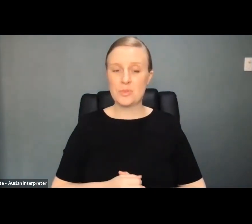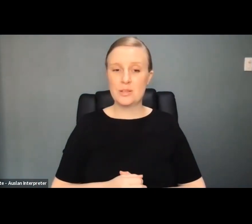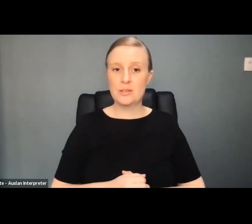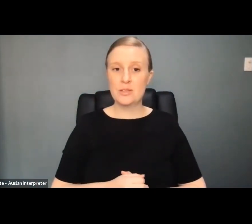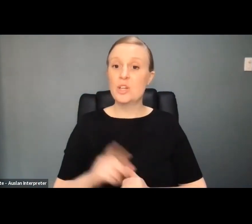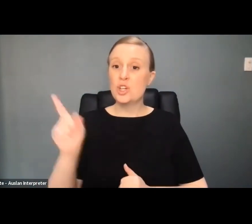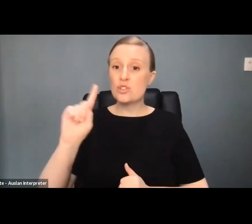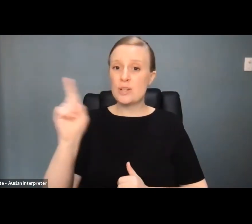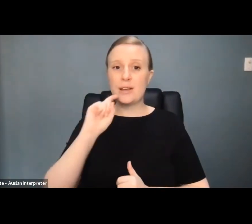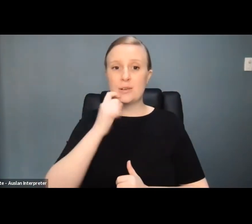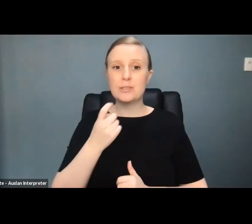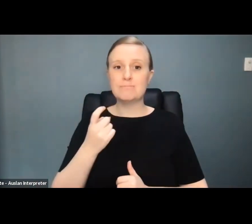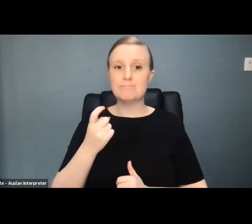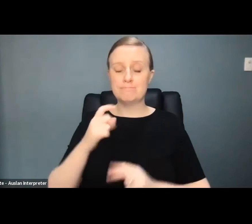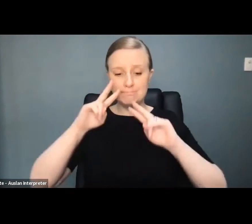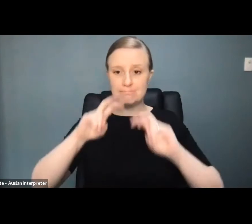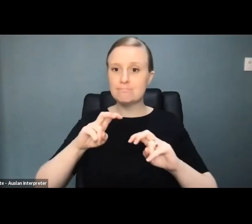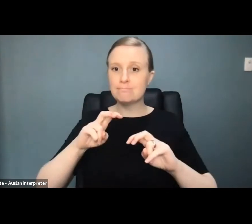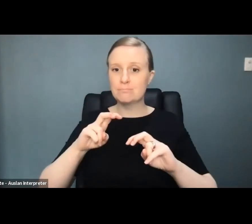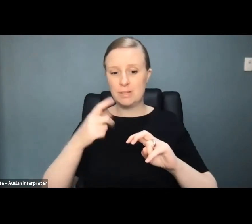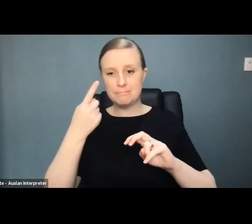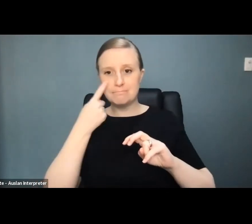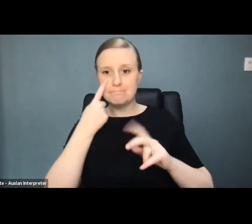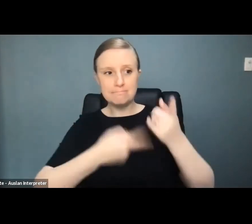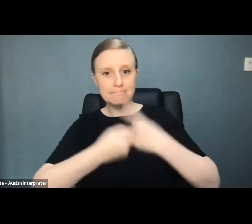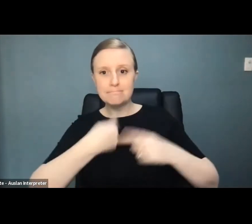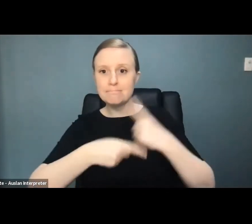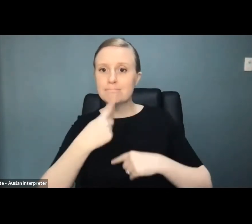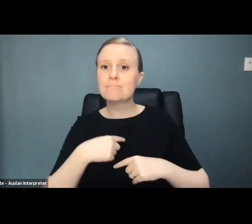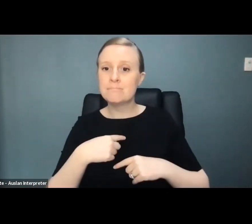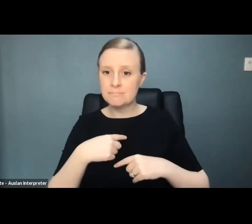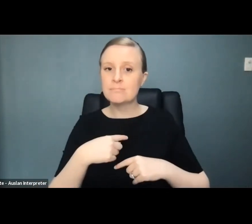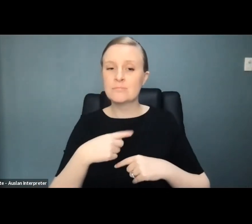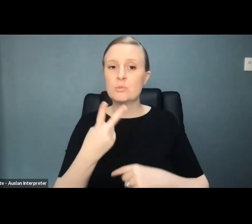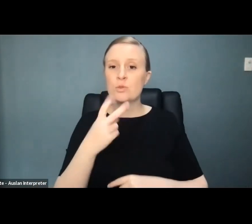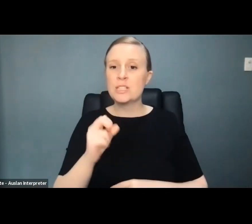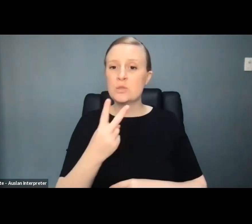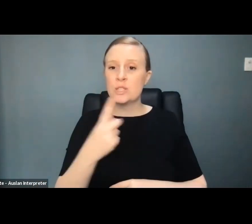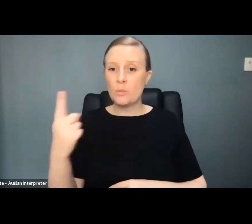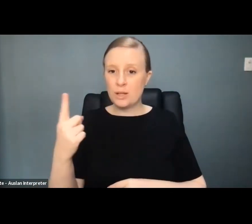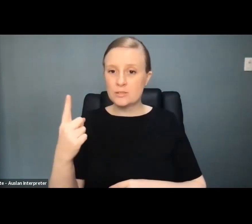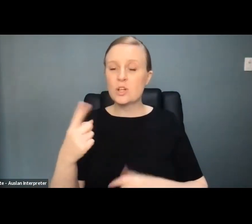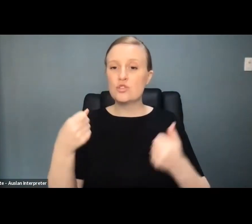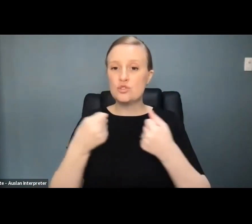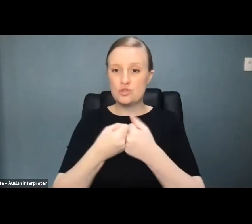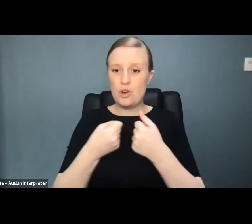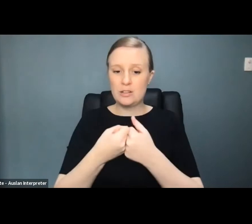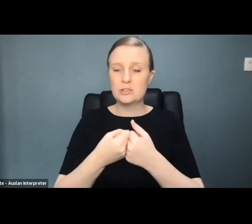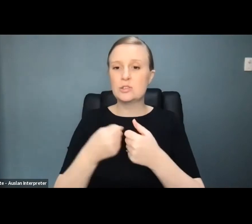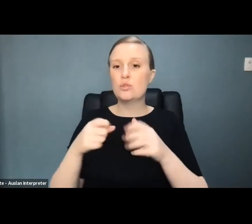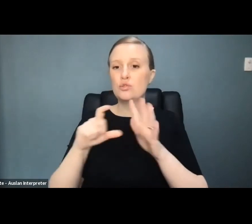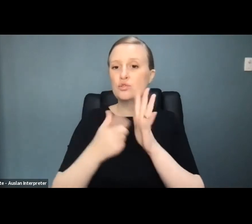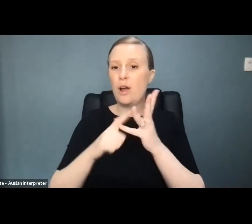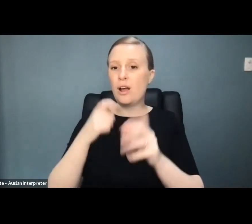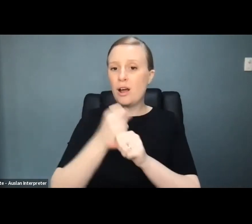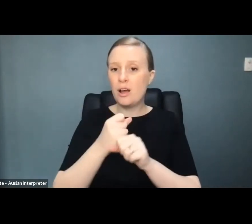2021 Annual Drug Trends Report, presented by NDARC's Acting Lead of Drug Trends, Dr. Rachel Sutherland. As you